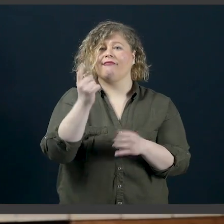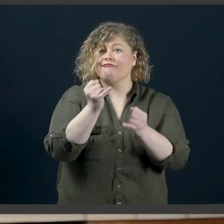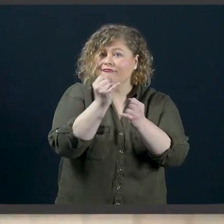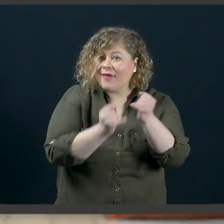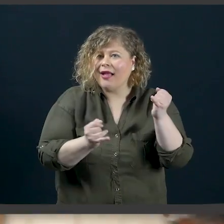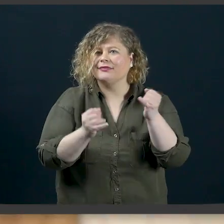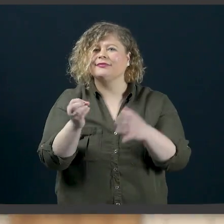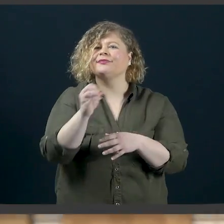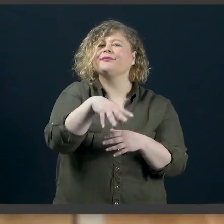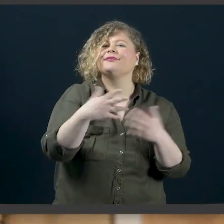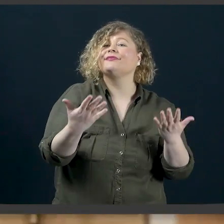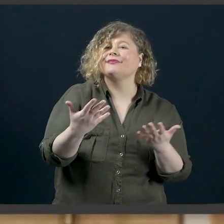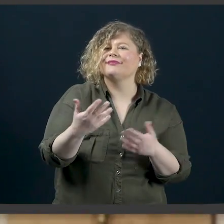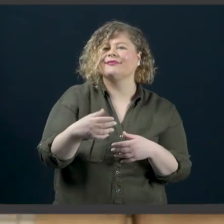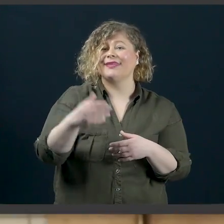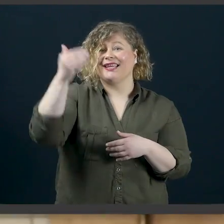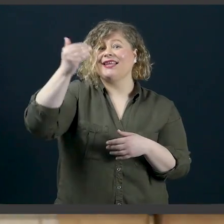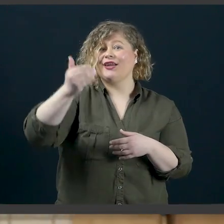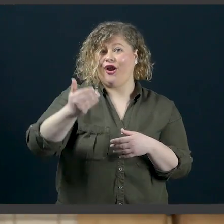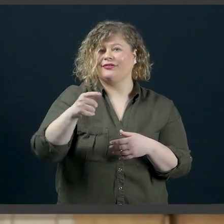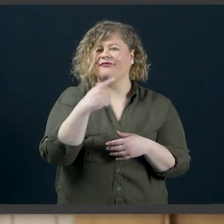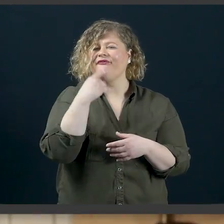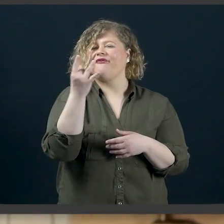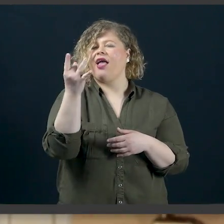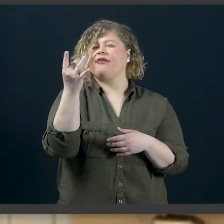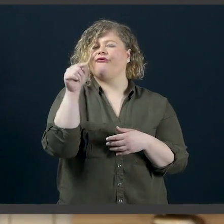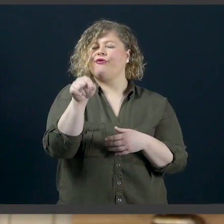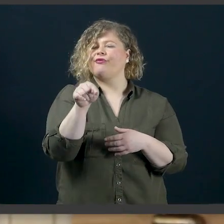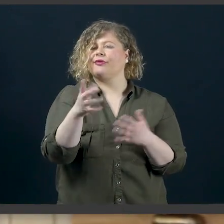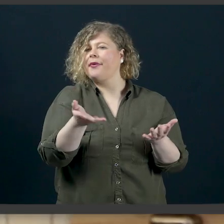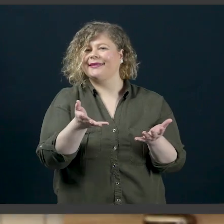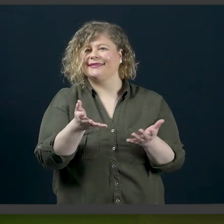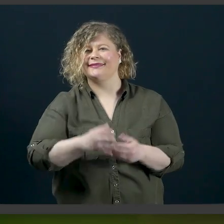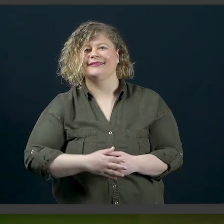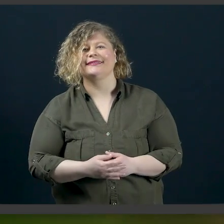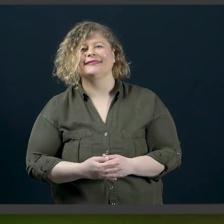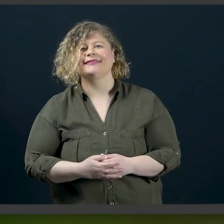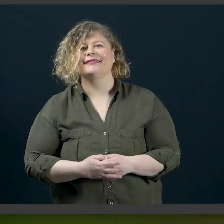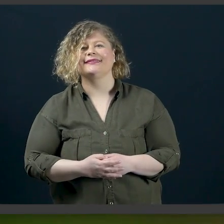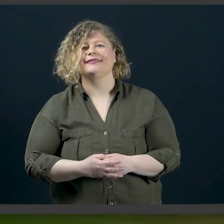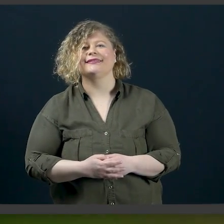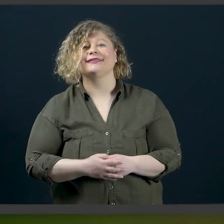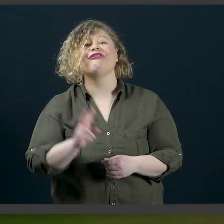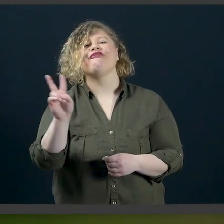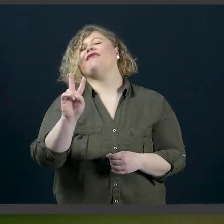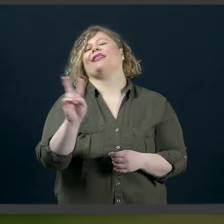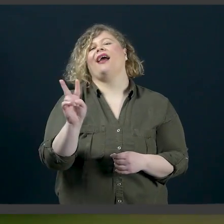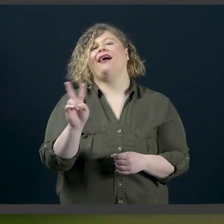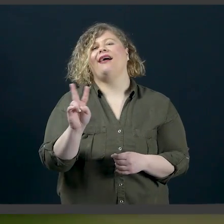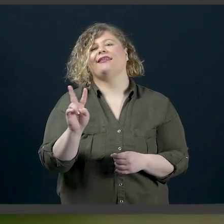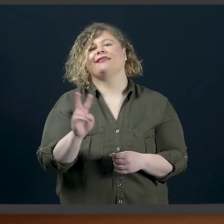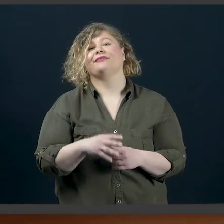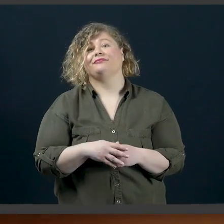Now, there is one final touch to give the gyros its distinctive flavor. Vinegar.